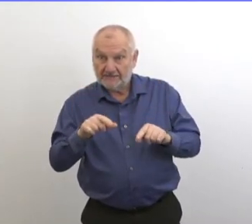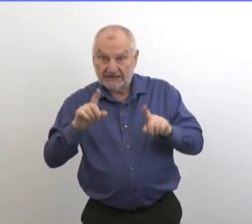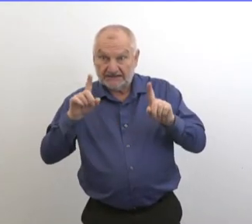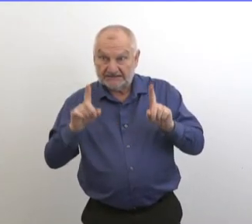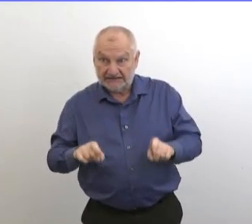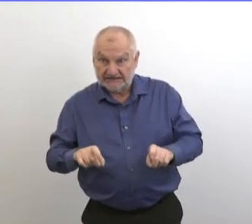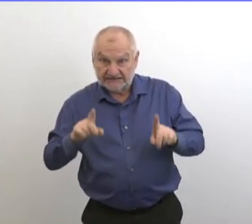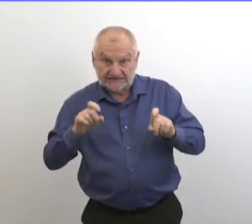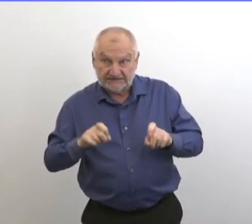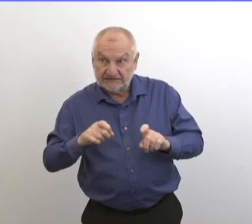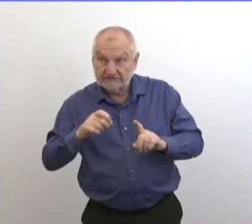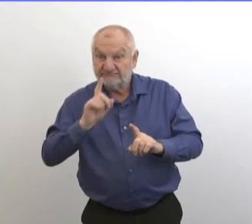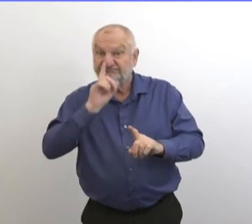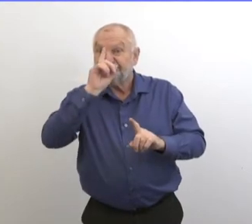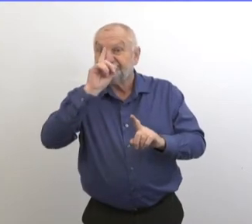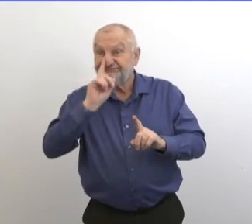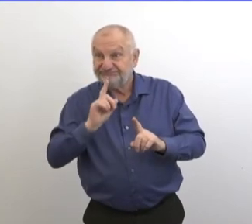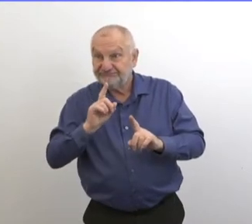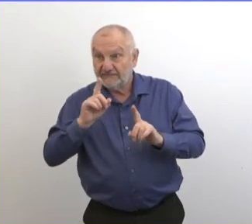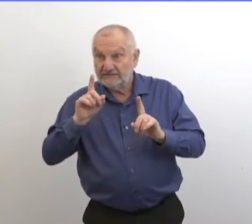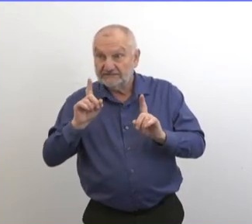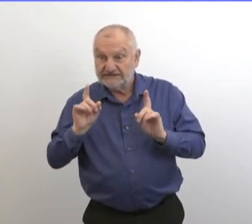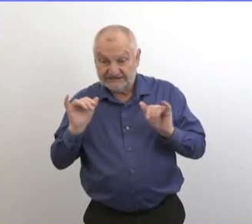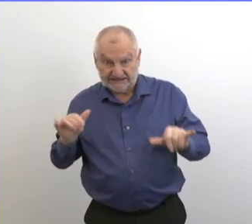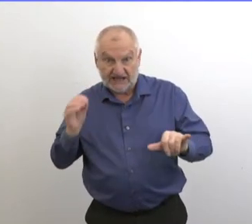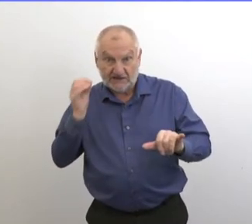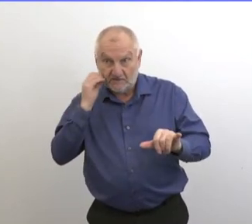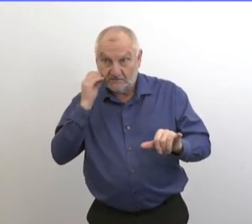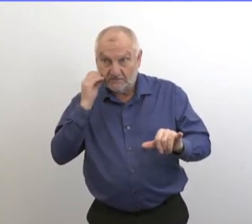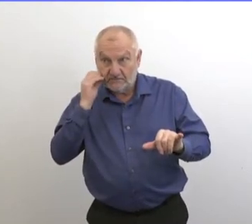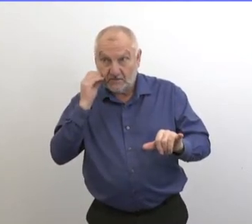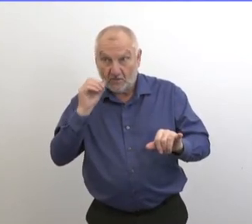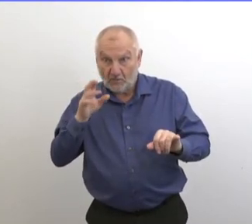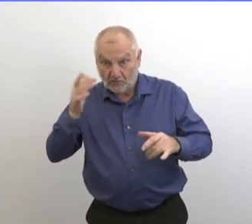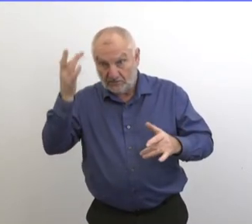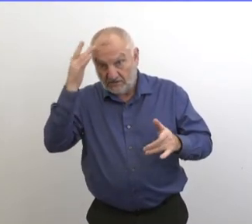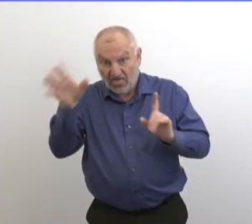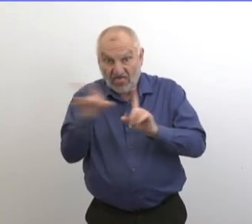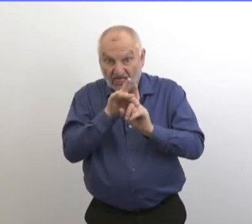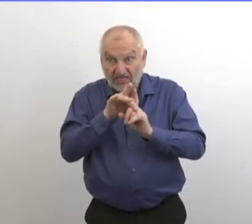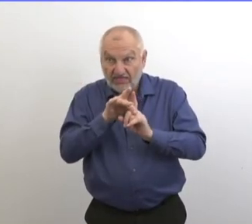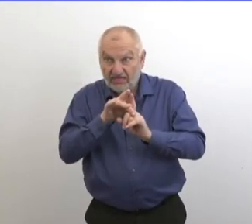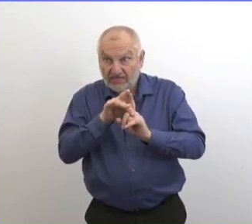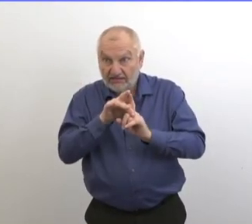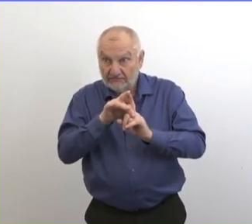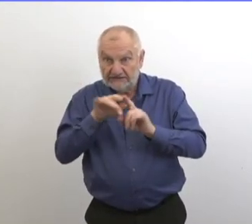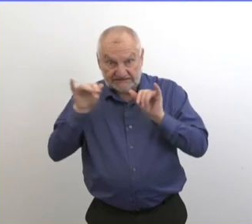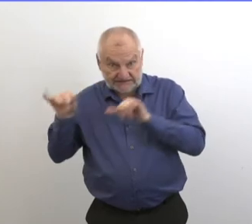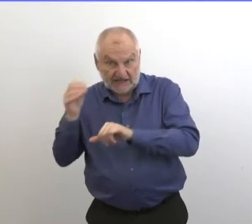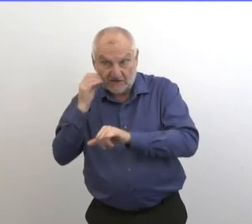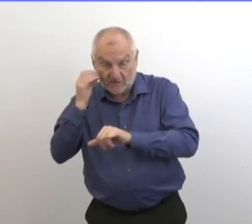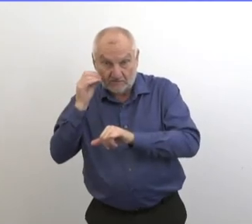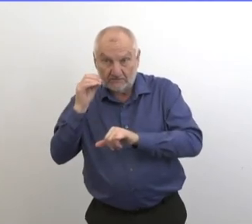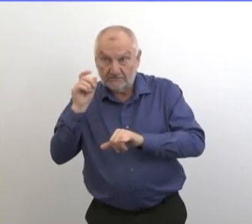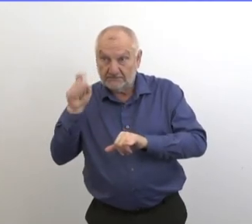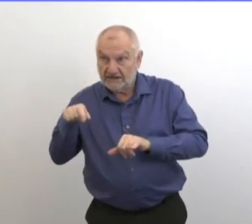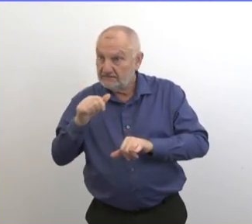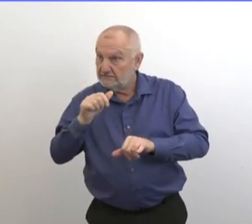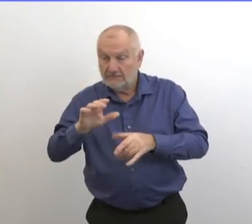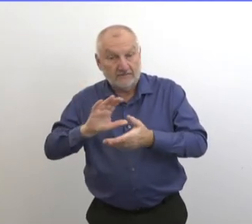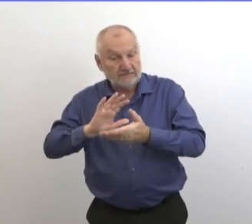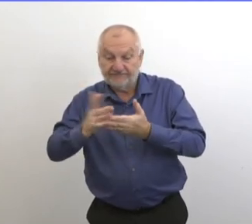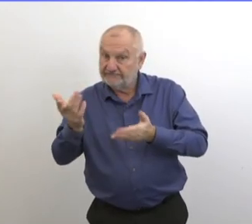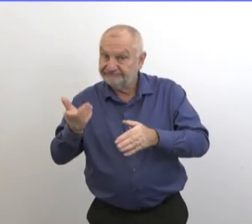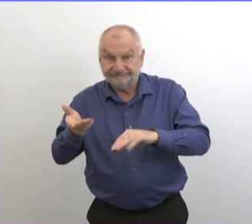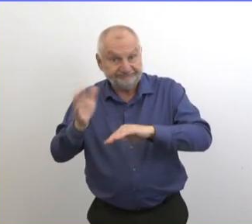this benefit. Not this one, but you will be receiving other benefits, and you're eligible for other benefits that are already announced